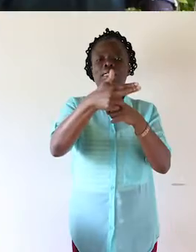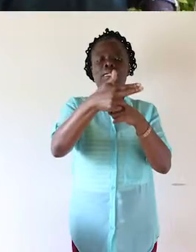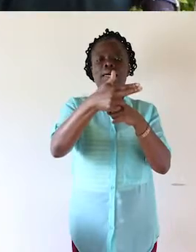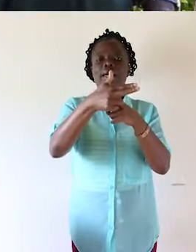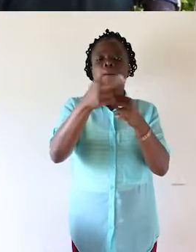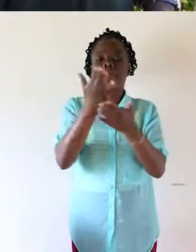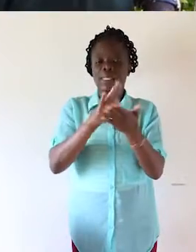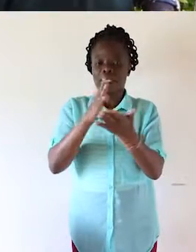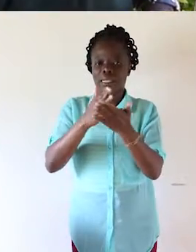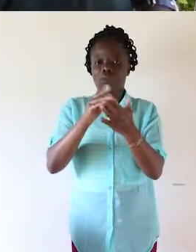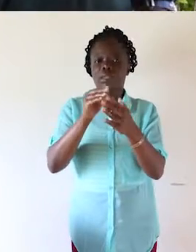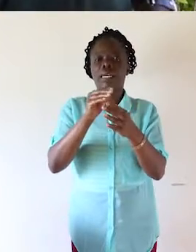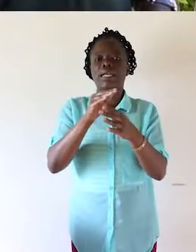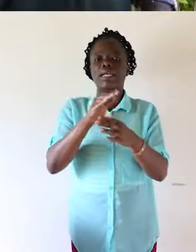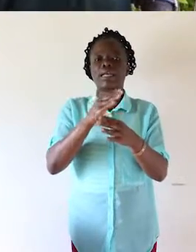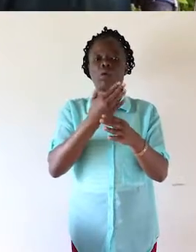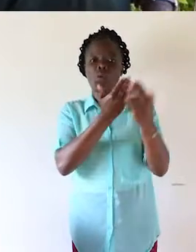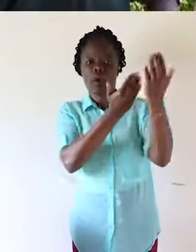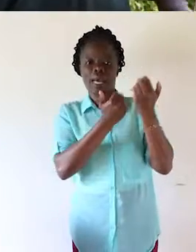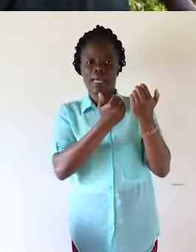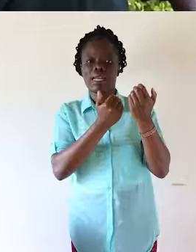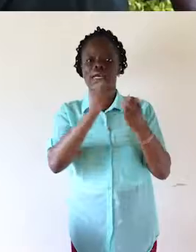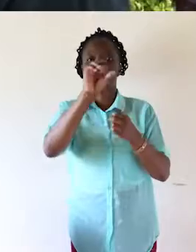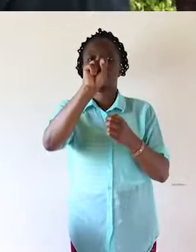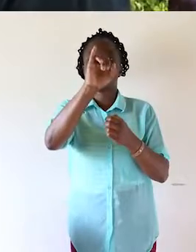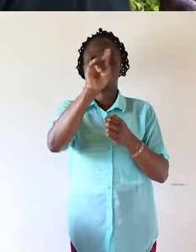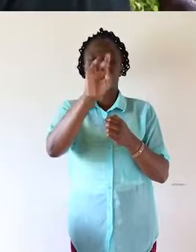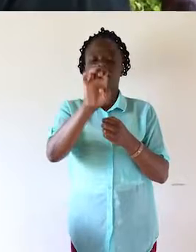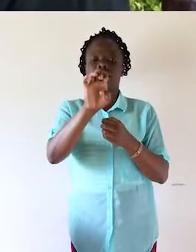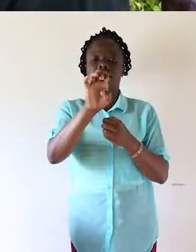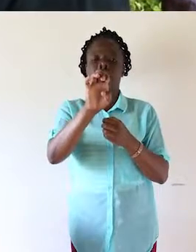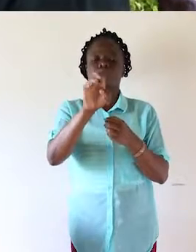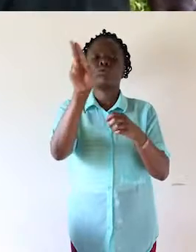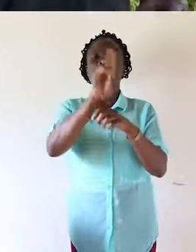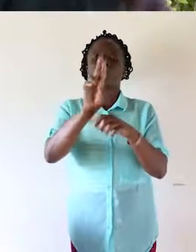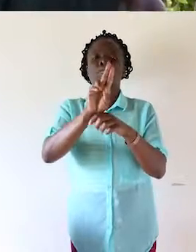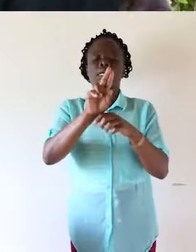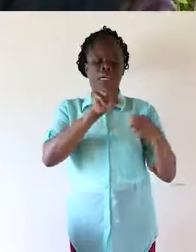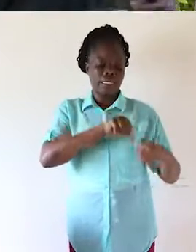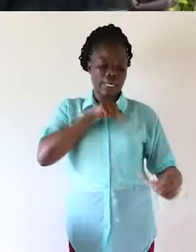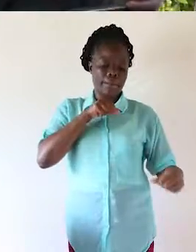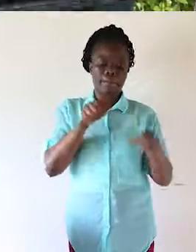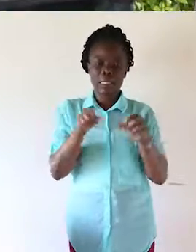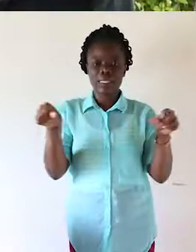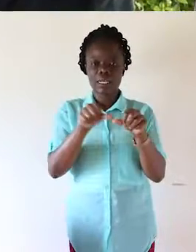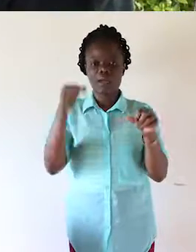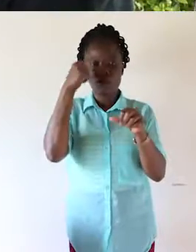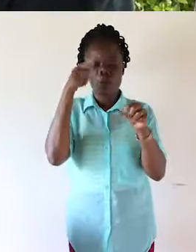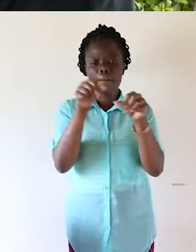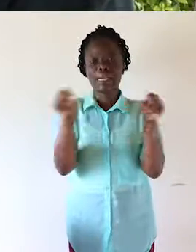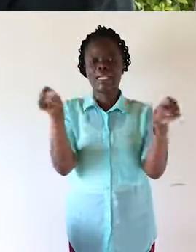to the required sizes. Yeah, so we are going to use a tape measure for